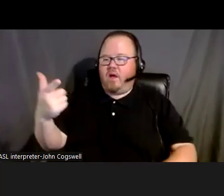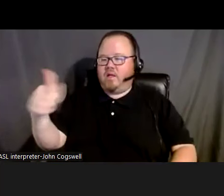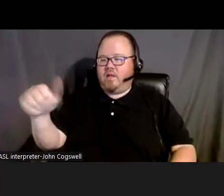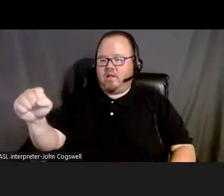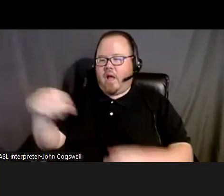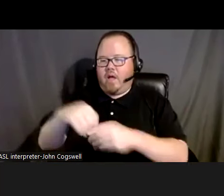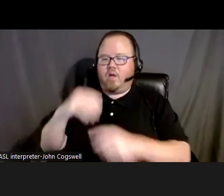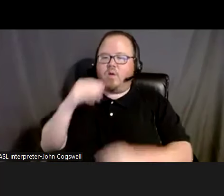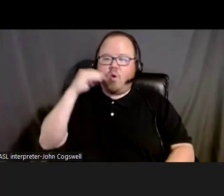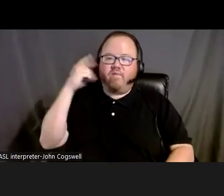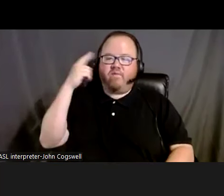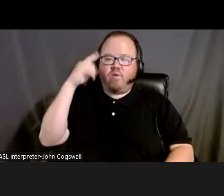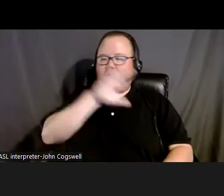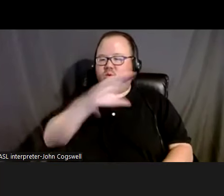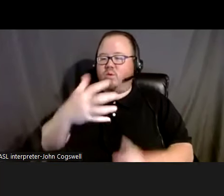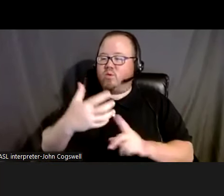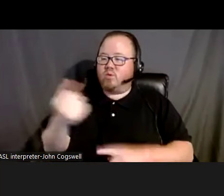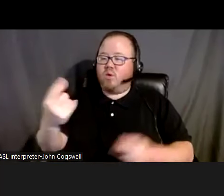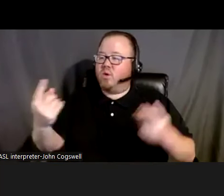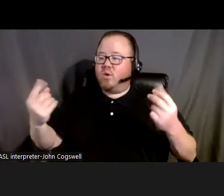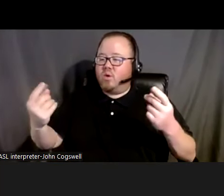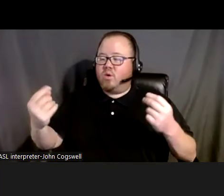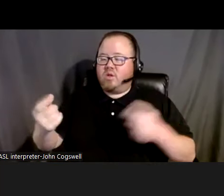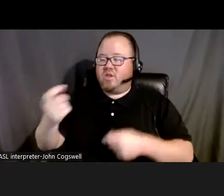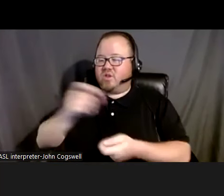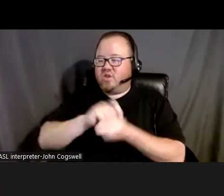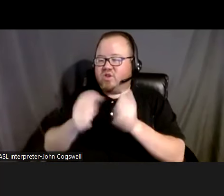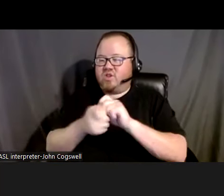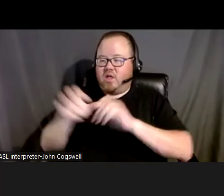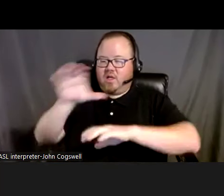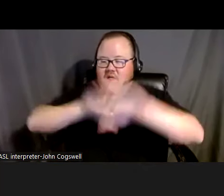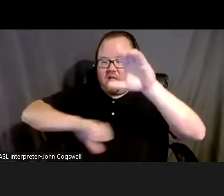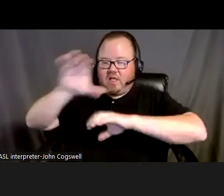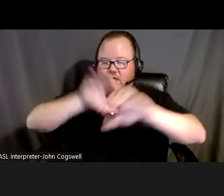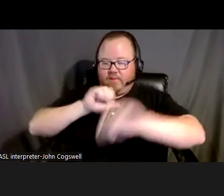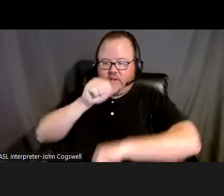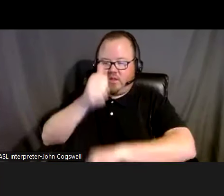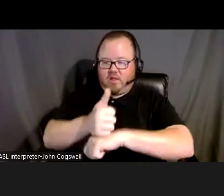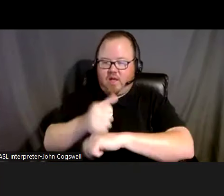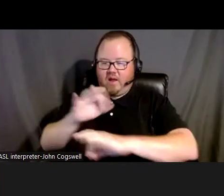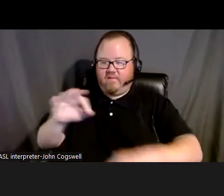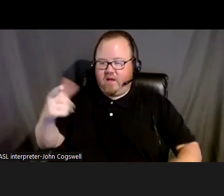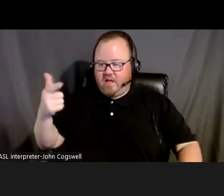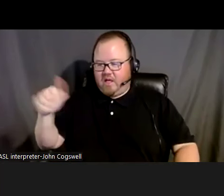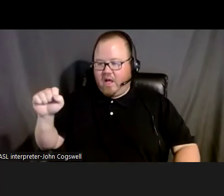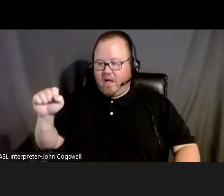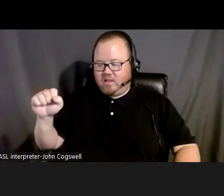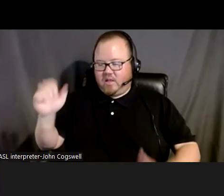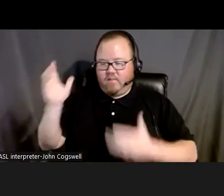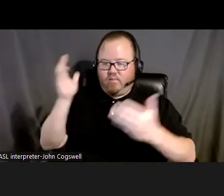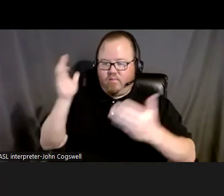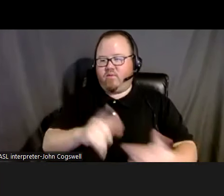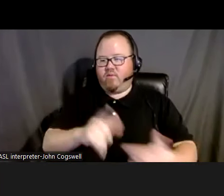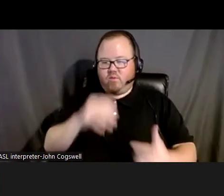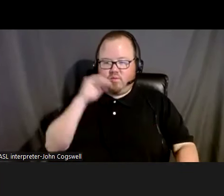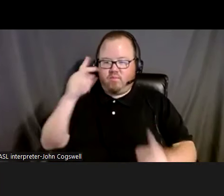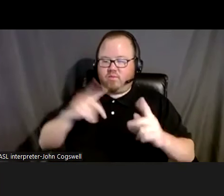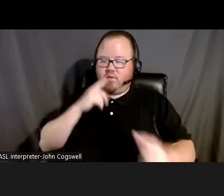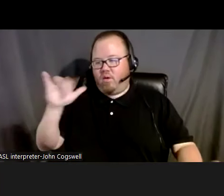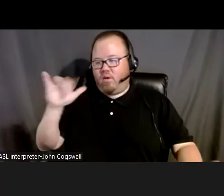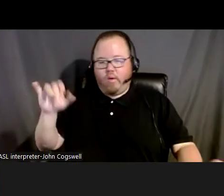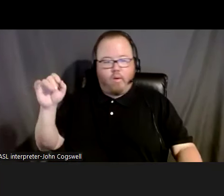their suicides. And so what they did is they changed the chemical composition of the gas that was being delivered to the homes. And people said, okay,